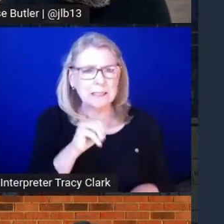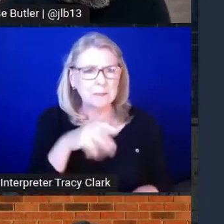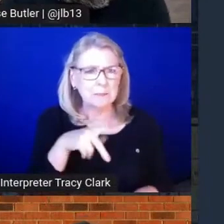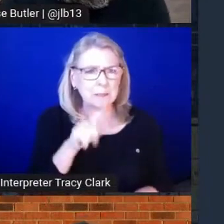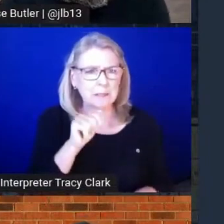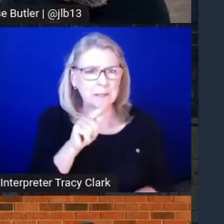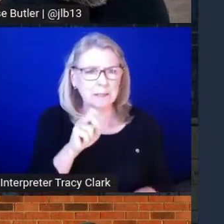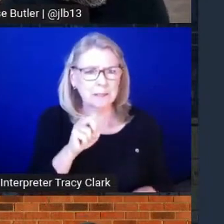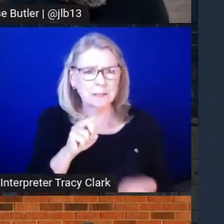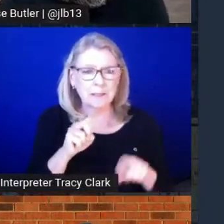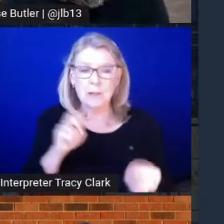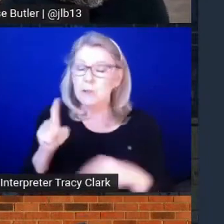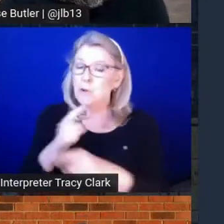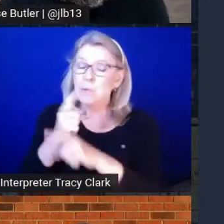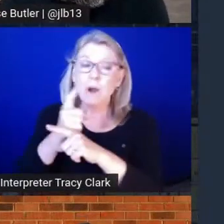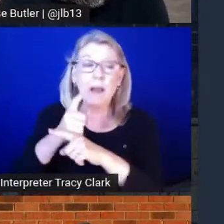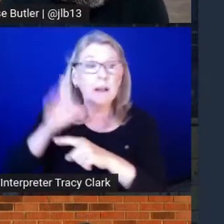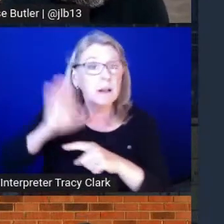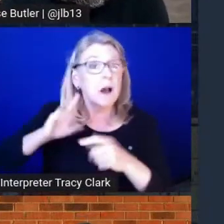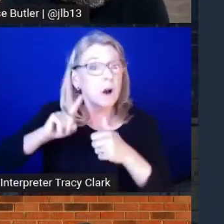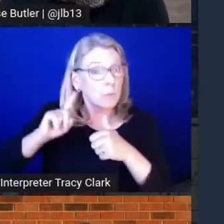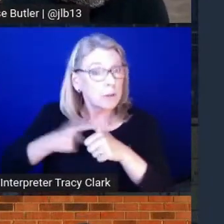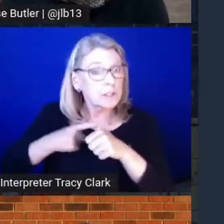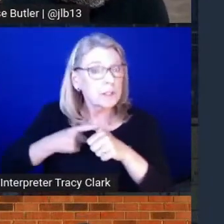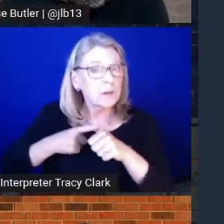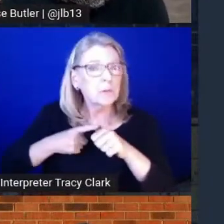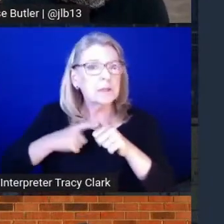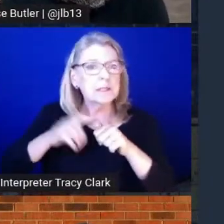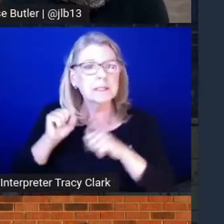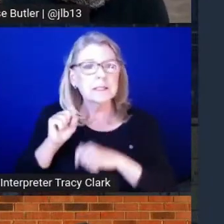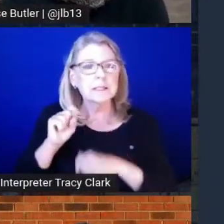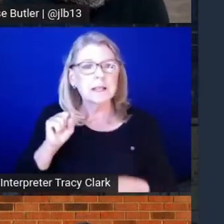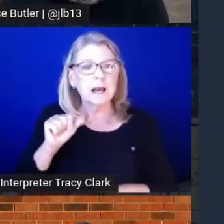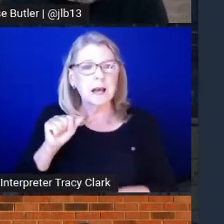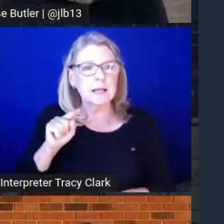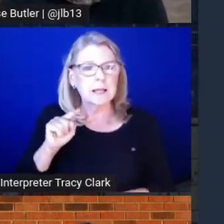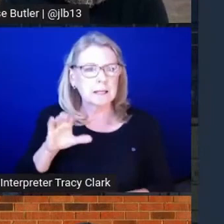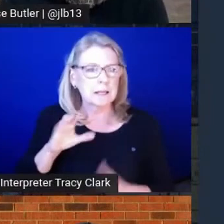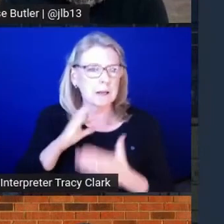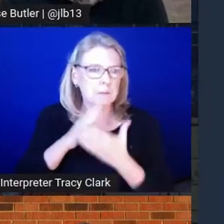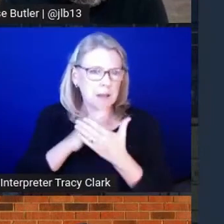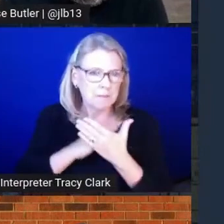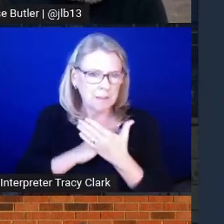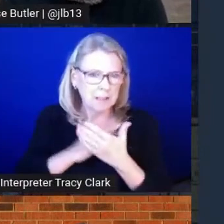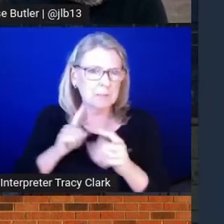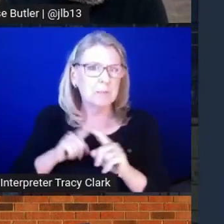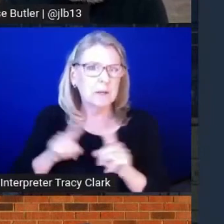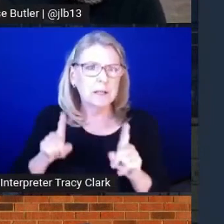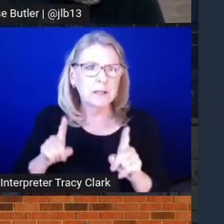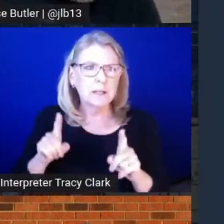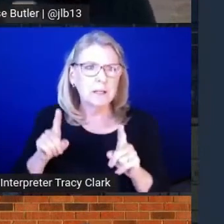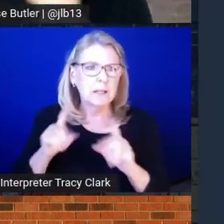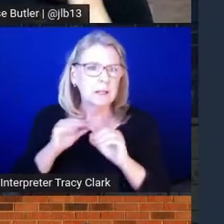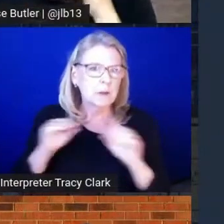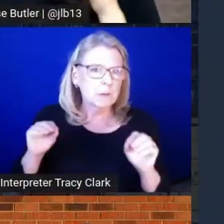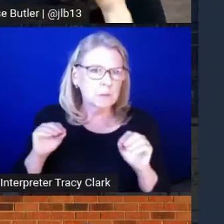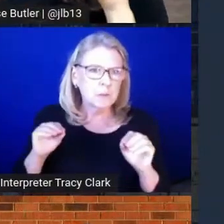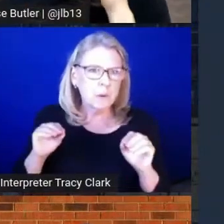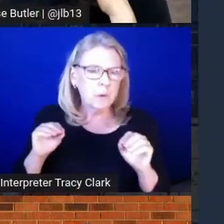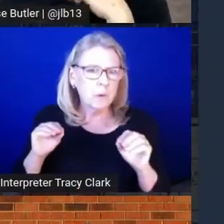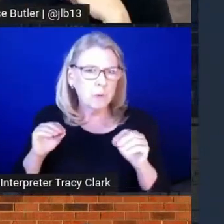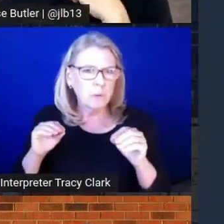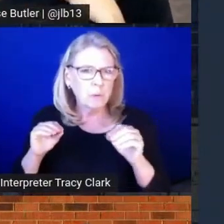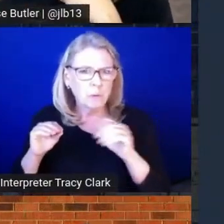but your point early on, like there is no Kubernetes manifest hub. Like I can't go like just download someone else's stuff. Like I need to template that somehow. And